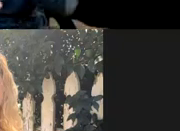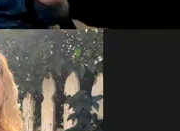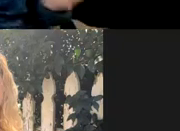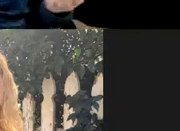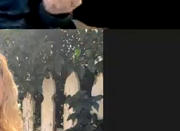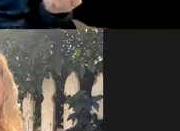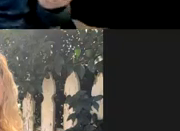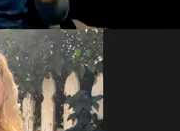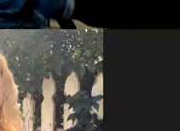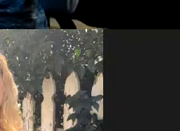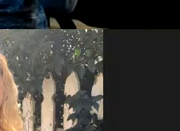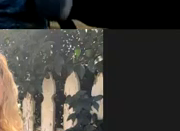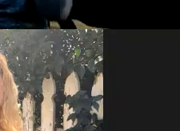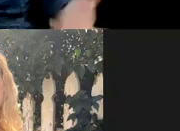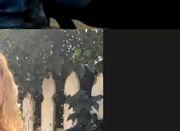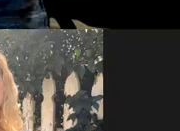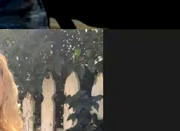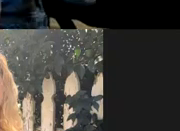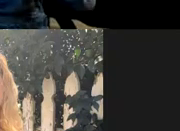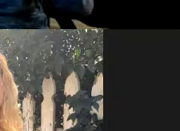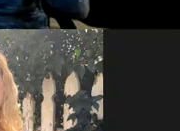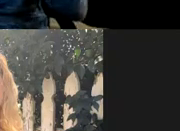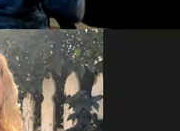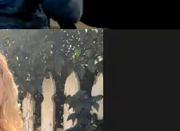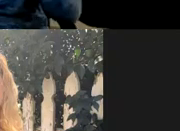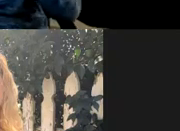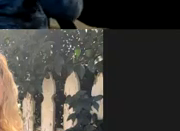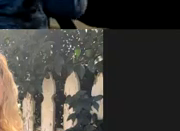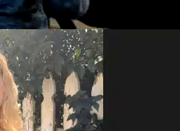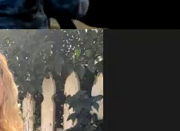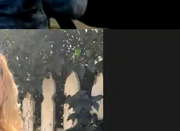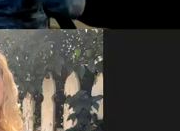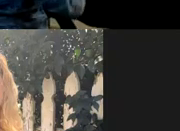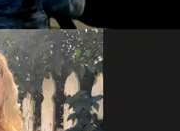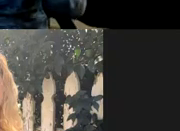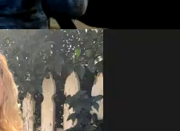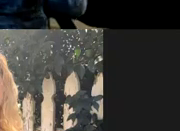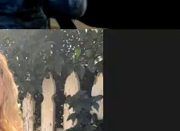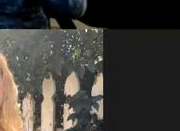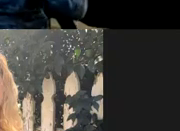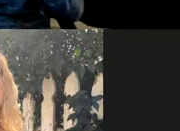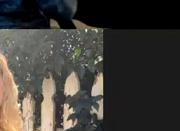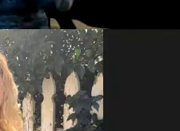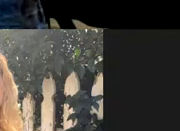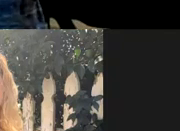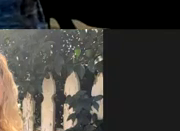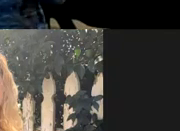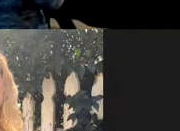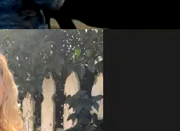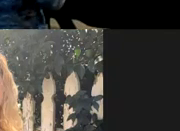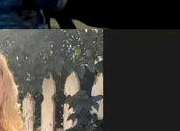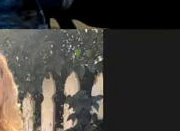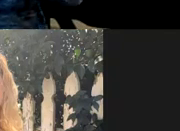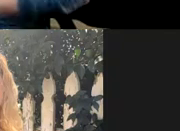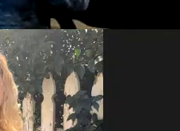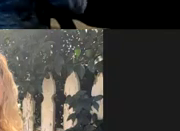so much in so many areas. And Charlottesville is a perfect example. I moved to Virginia Beach, is where I live now, or moved back to